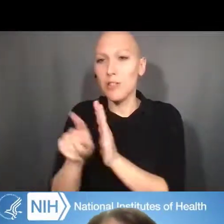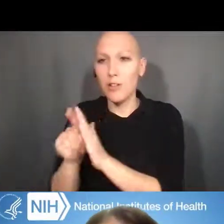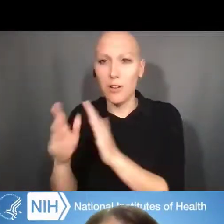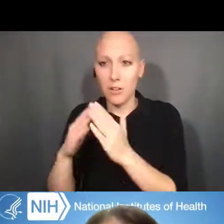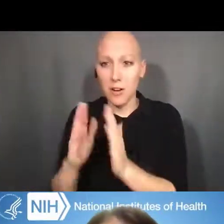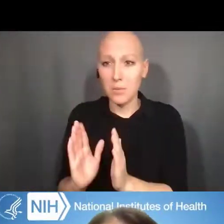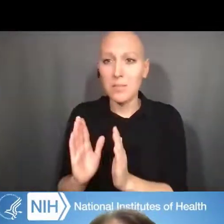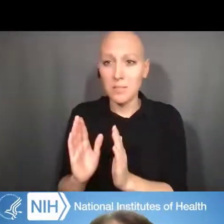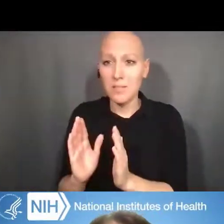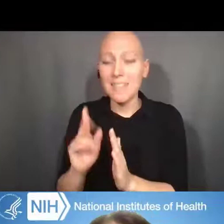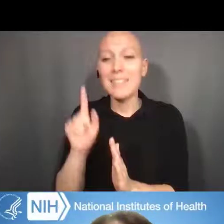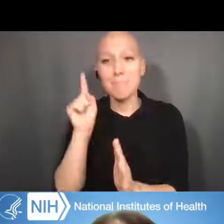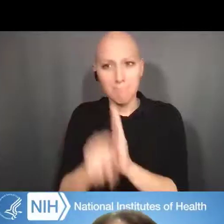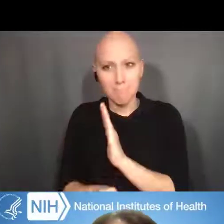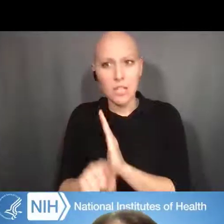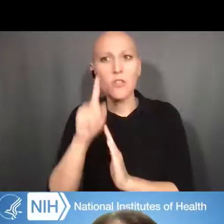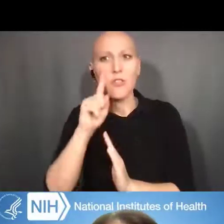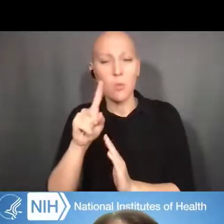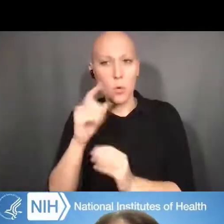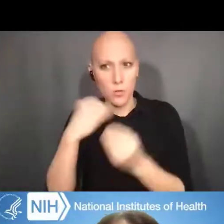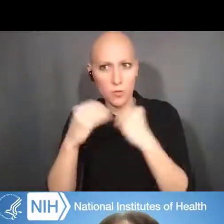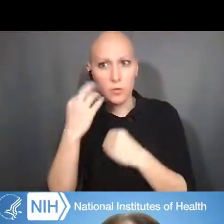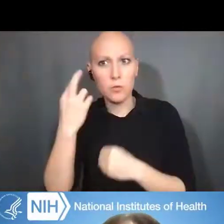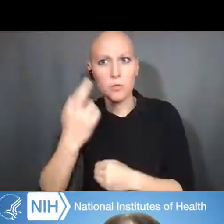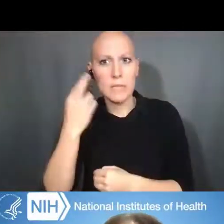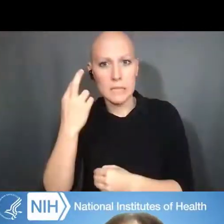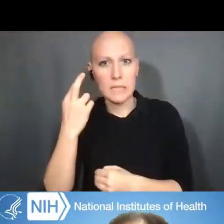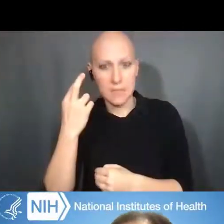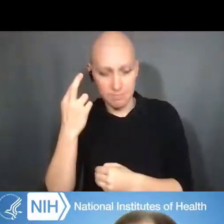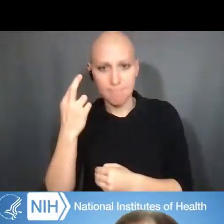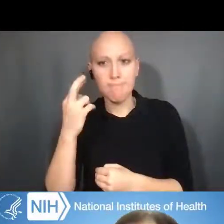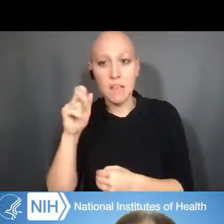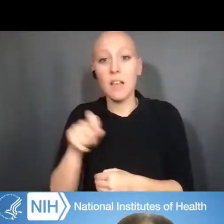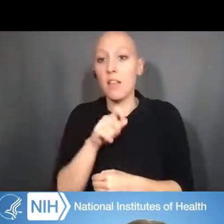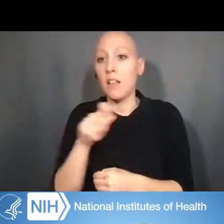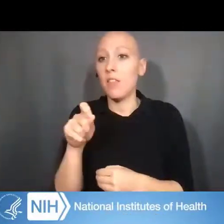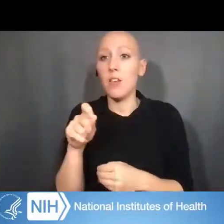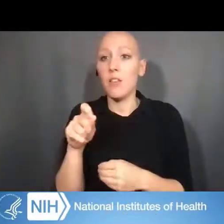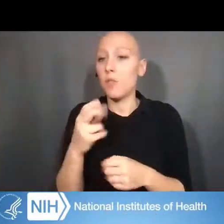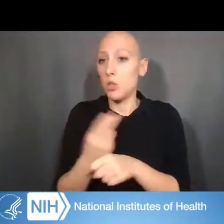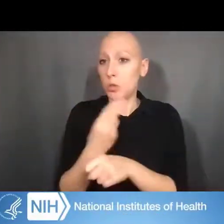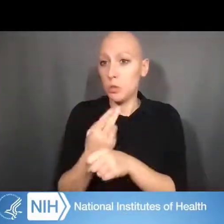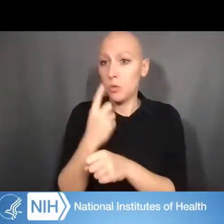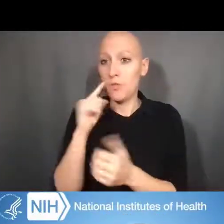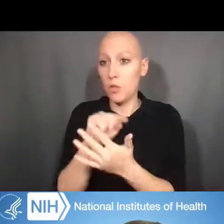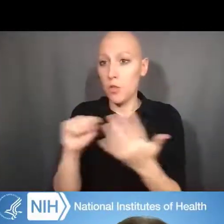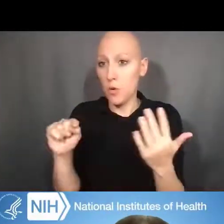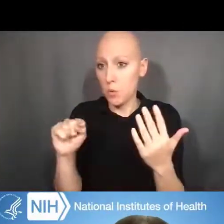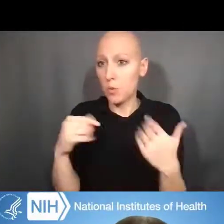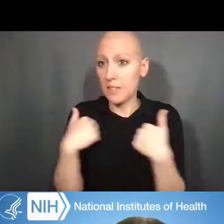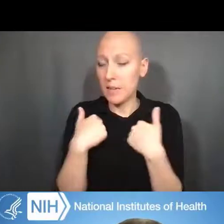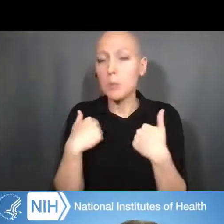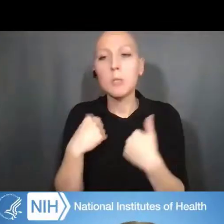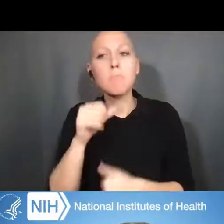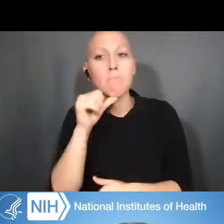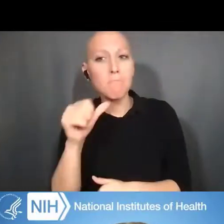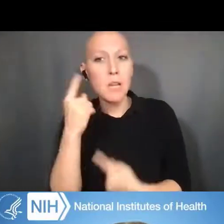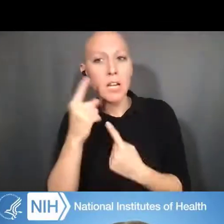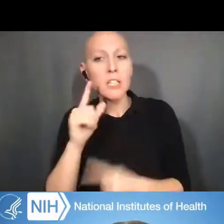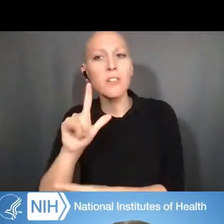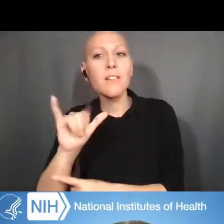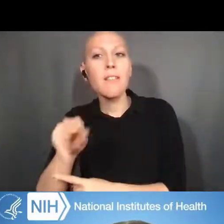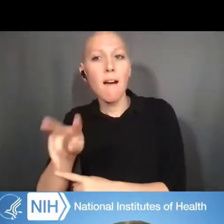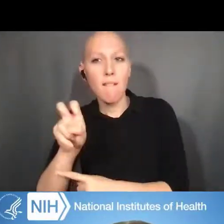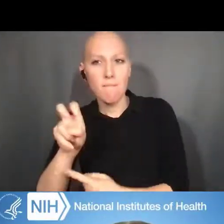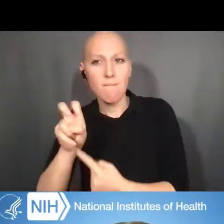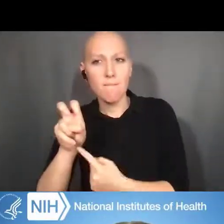purpose of a grant. And therefore, harvesting tissues from these animals would not be considered live vertebrate animal use. And